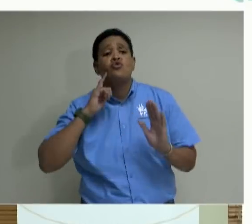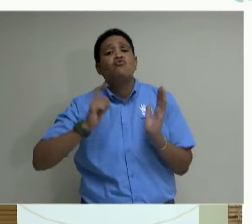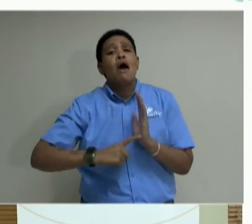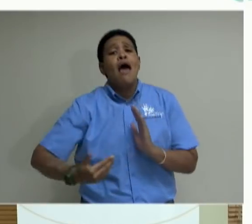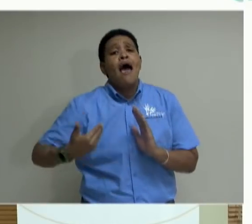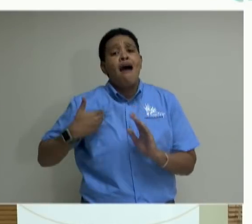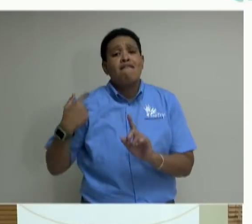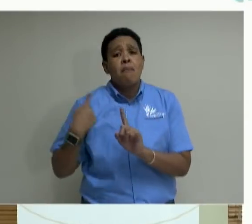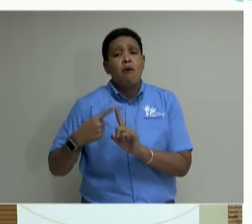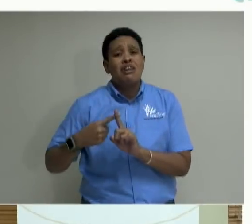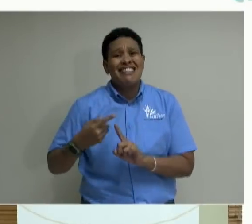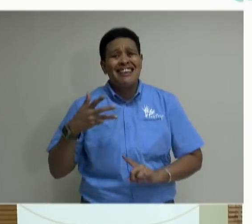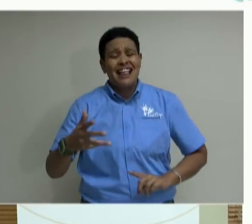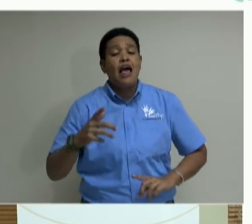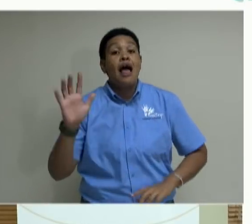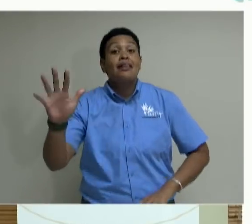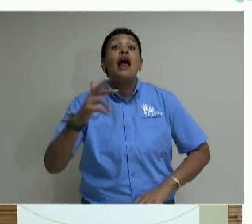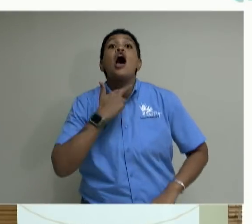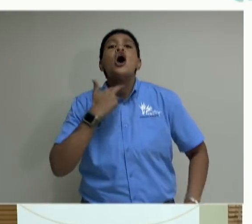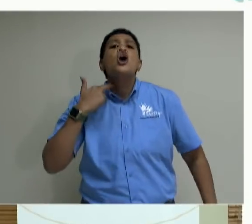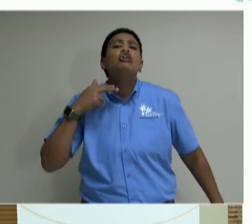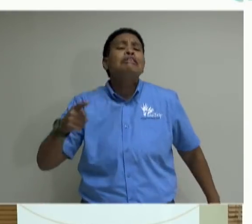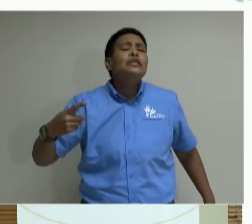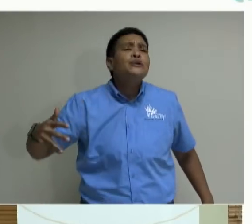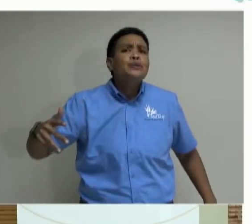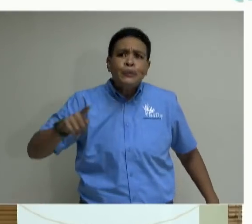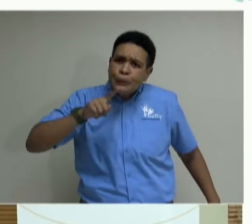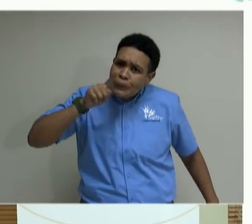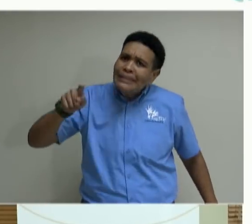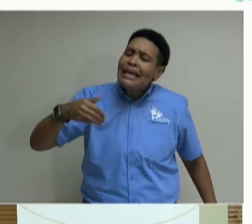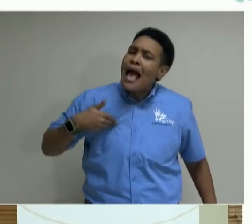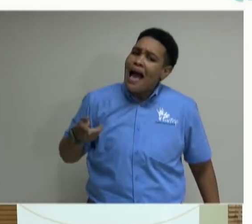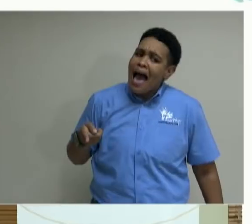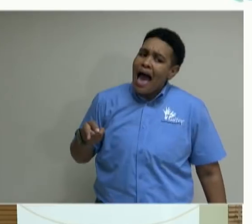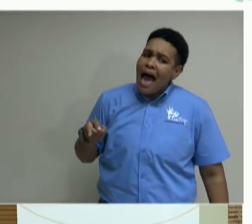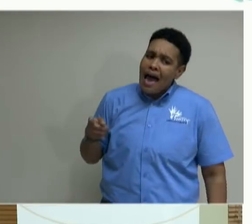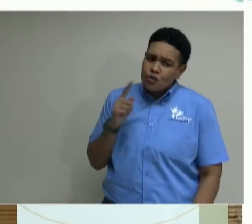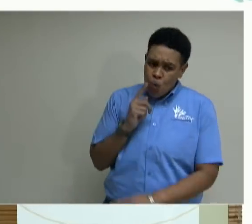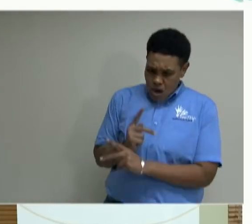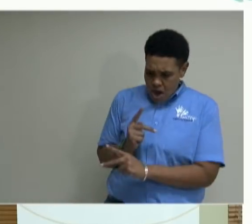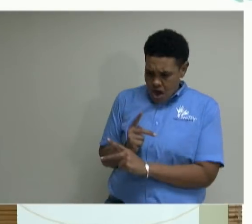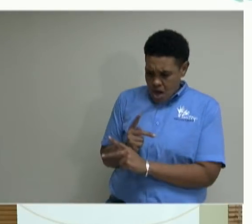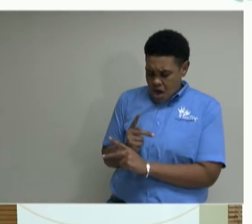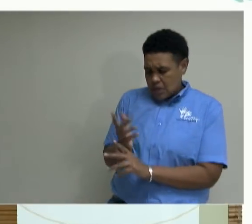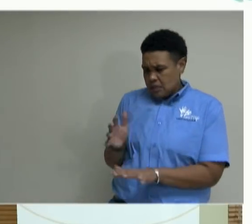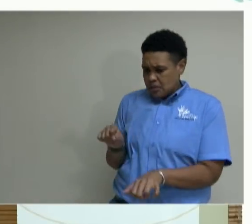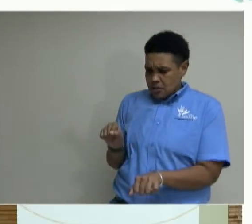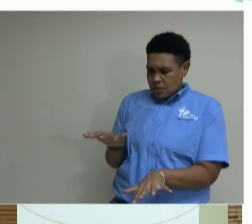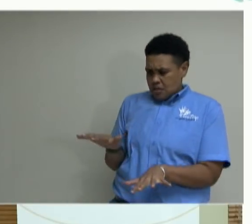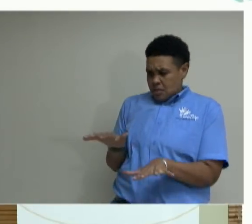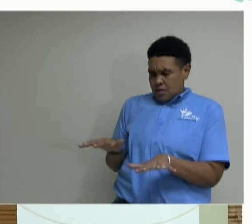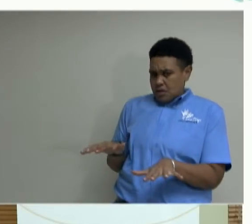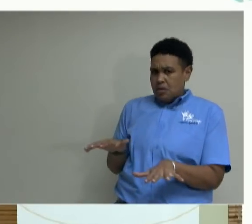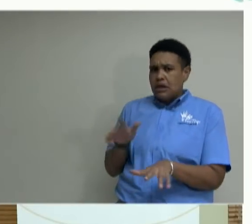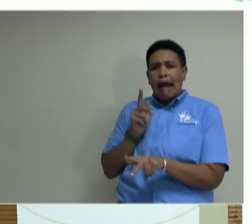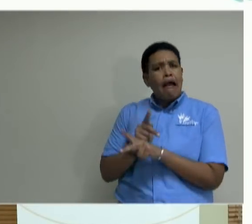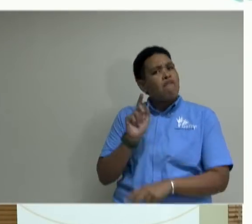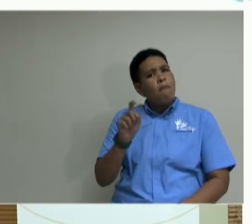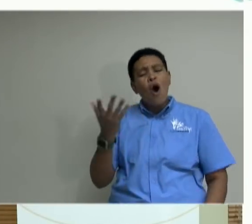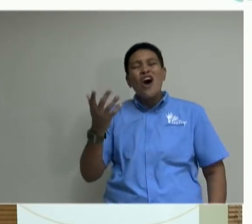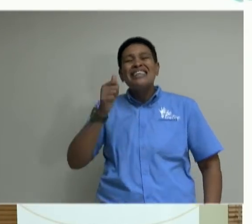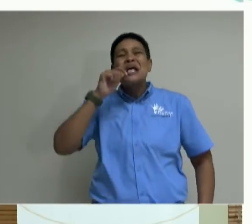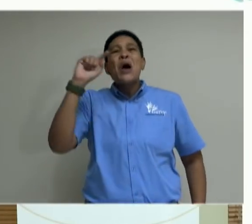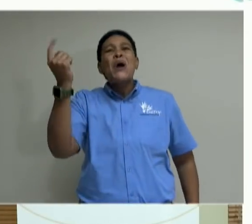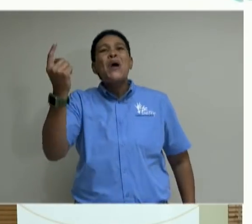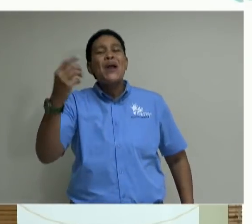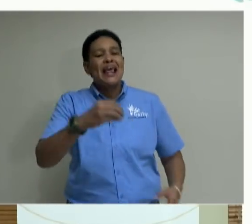cases, and therefore their risk is just as real, and therefore the precautions must be taken by everybody and not just